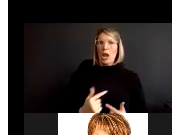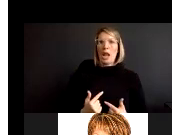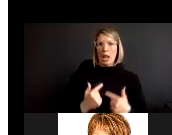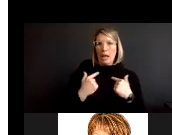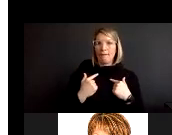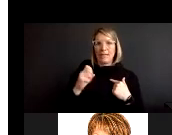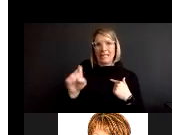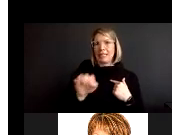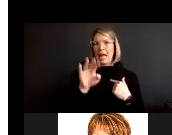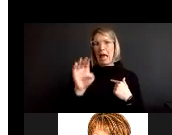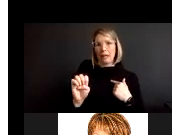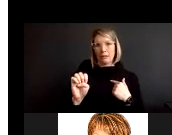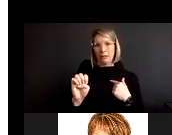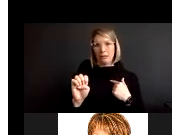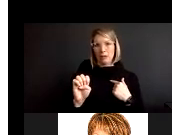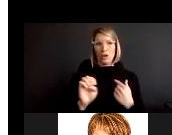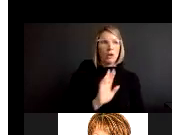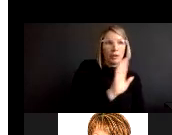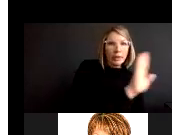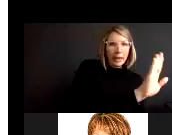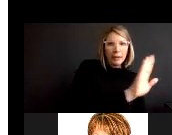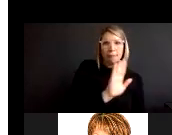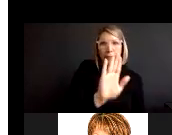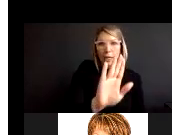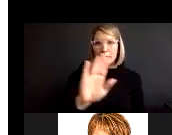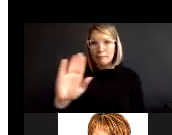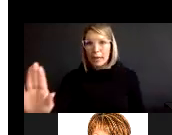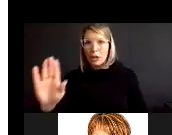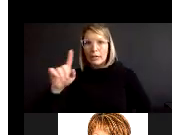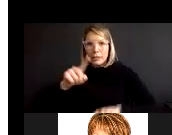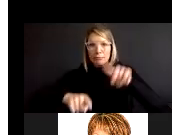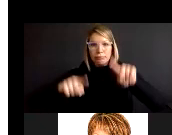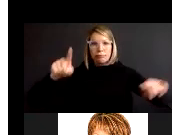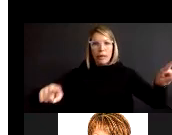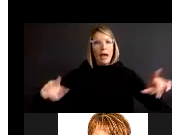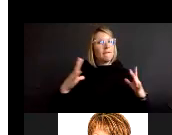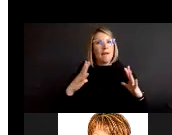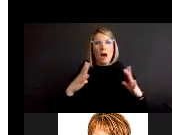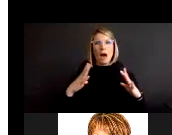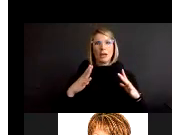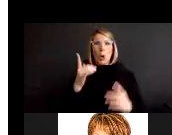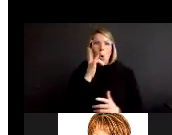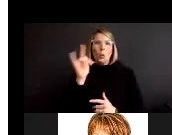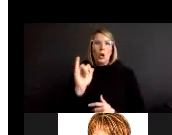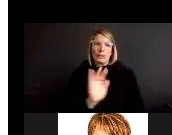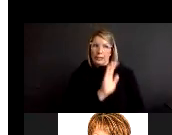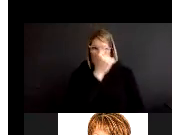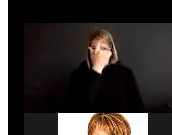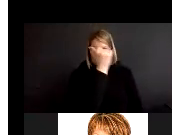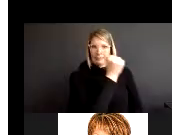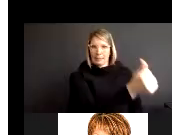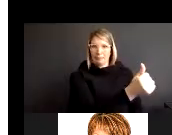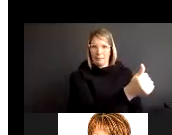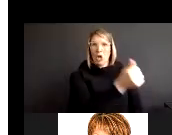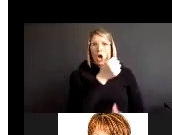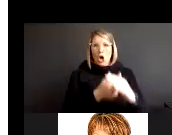just, of course, embedded in the adult protection process, but it's really enshrined in the, the rights and freedoms under the Charter of Rights and